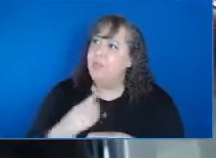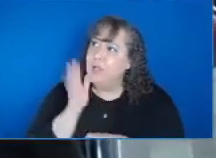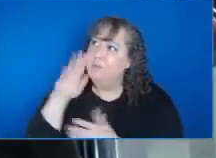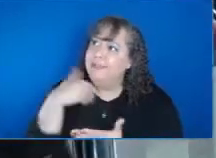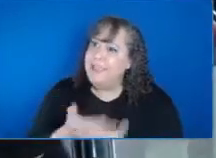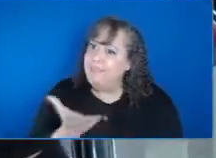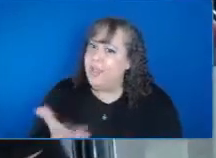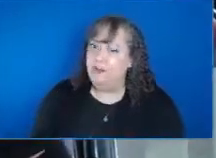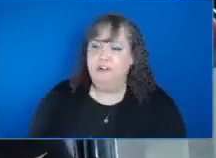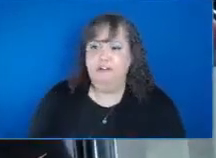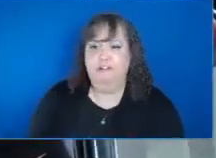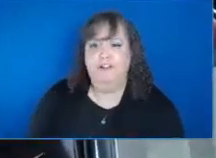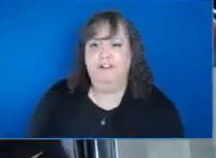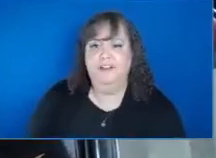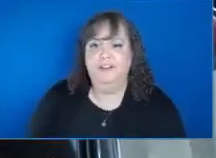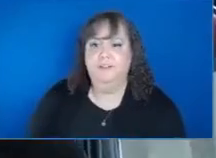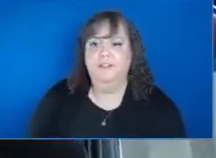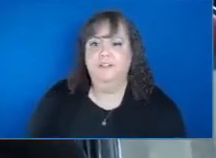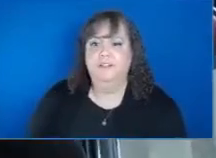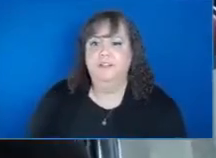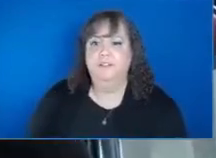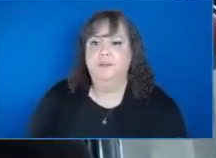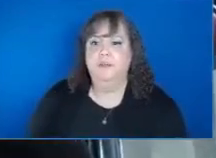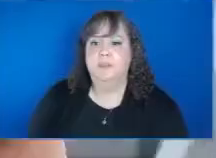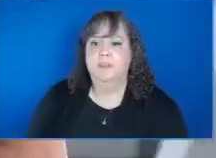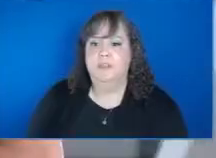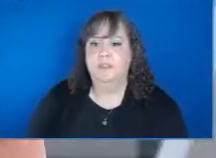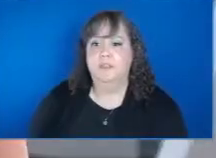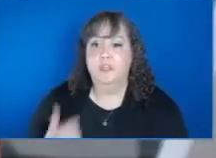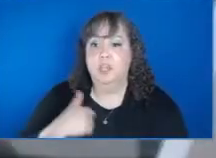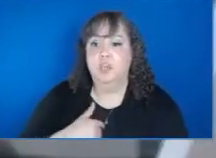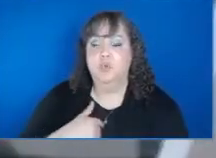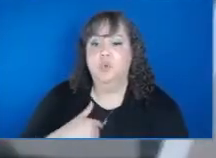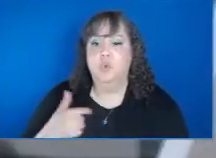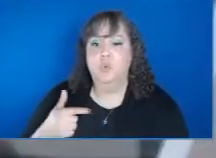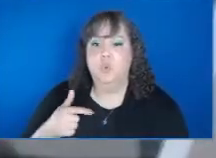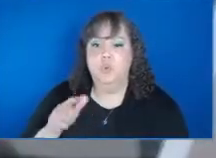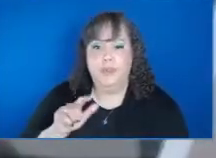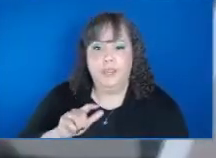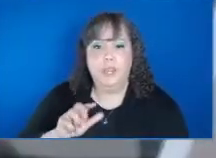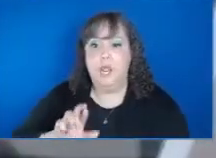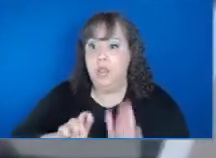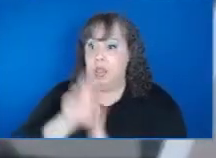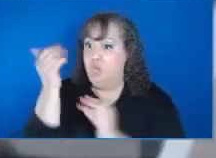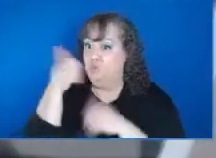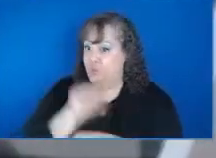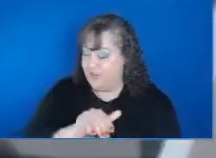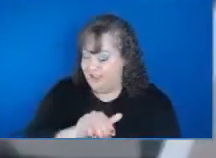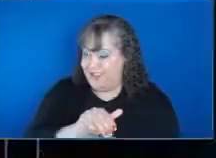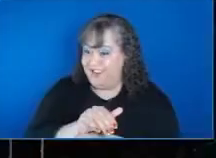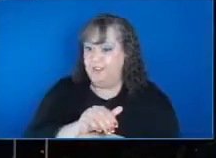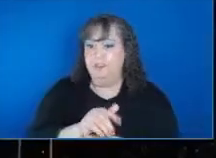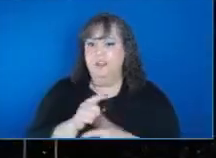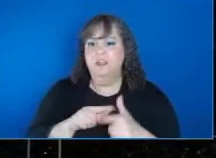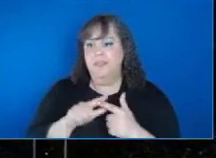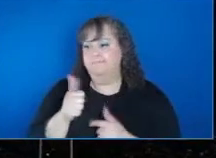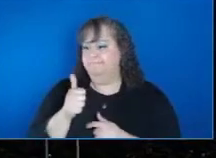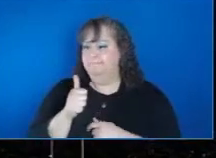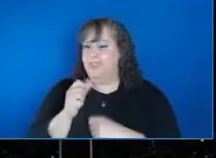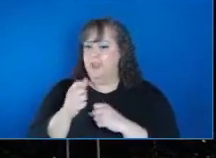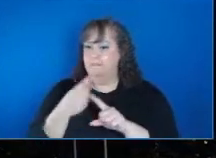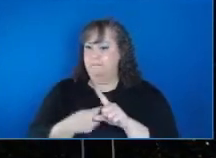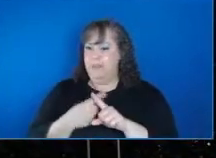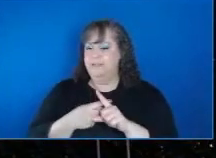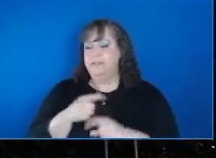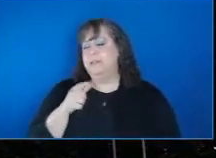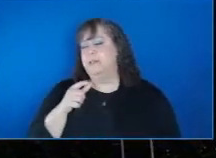Well, once we launch tonight, and then it'll be 10 months. So late September of 2022 is going to be the smashing